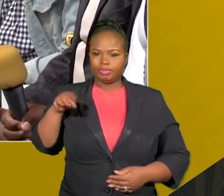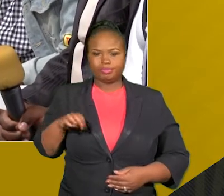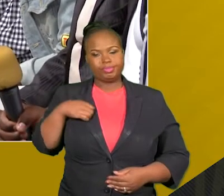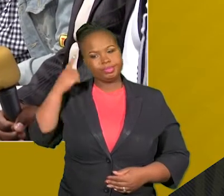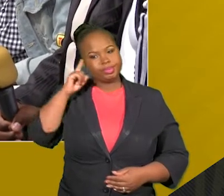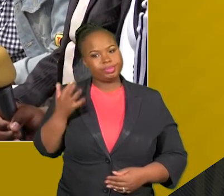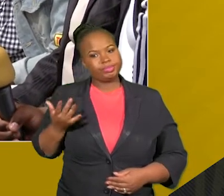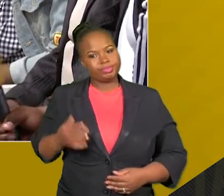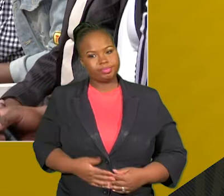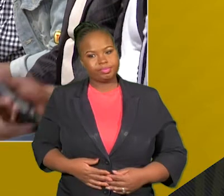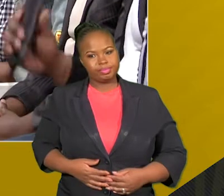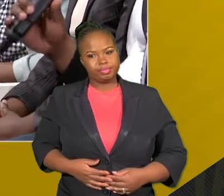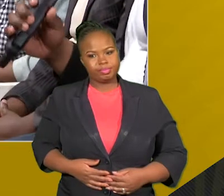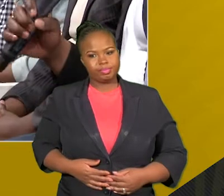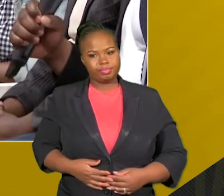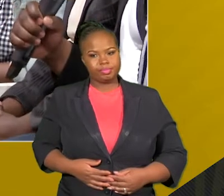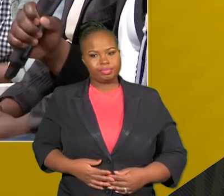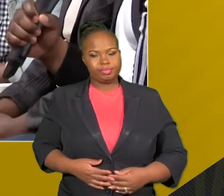you think of the question, Nicolette Jangamach?